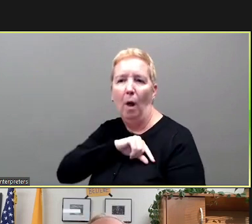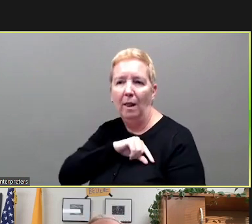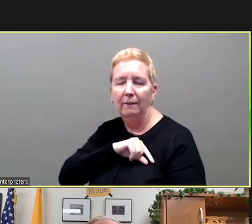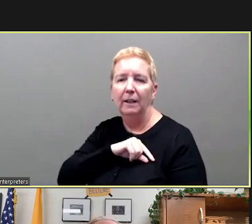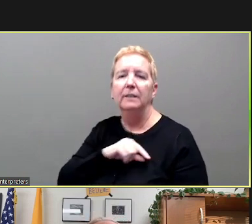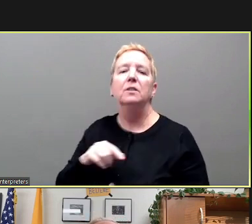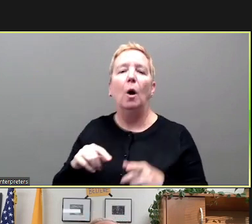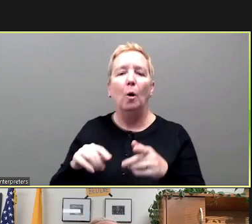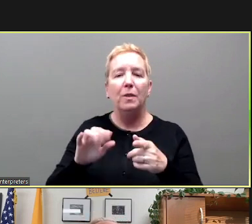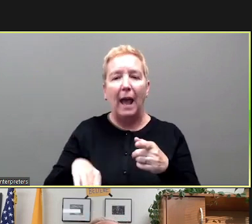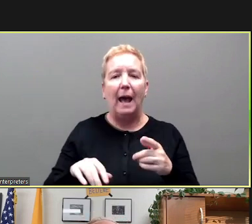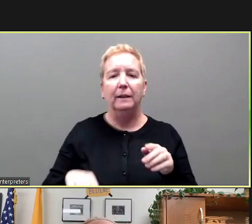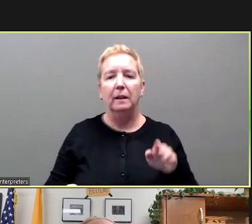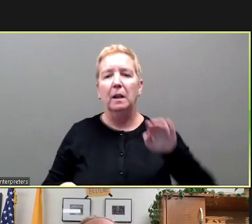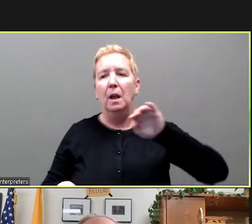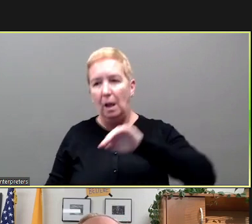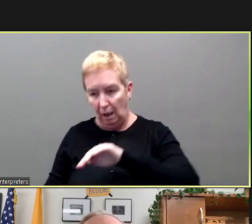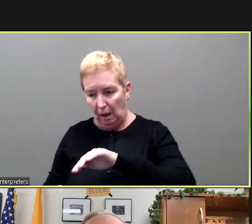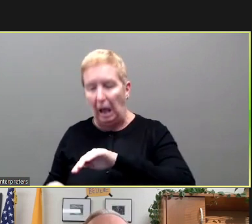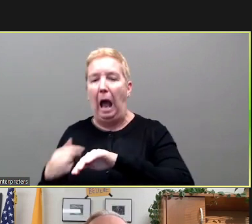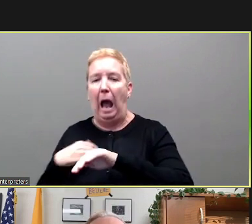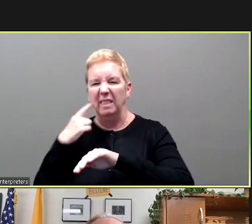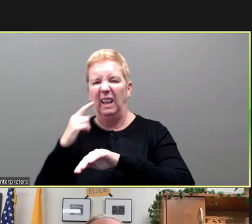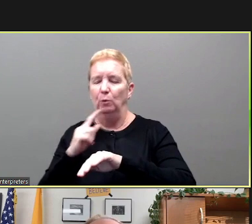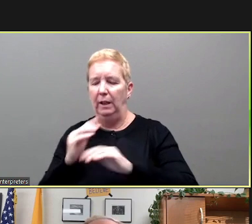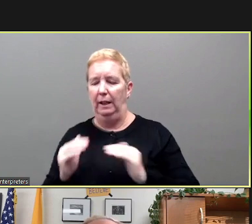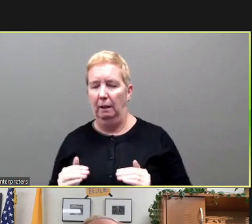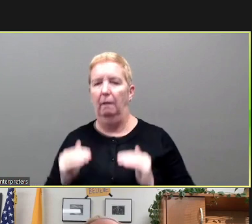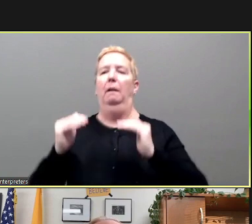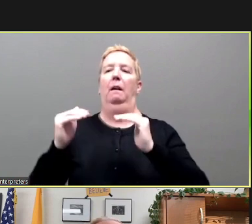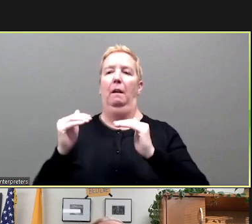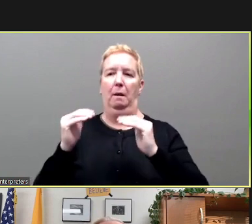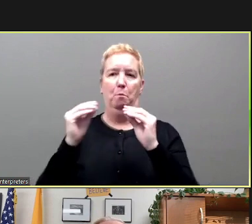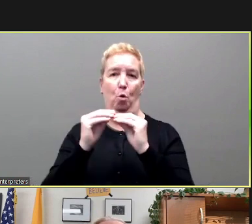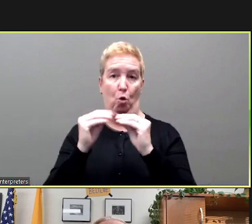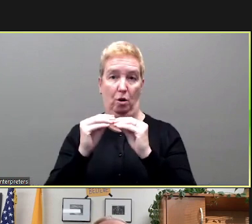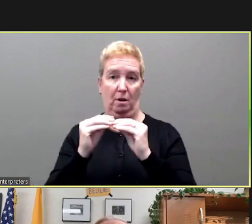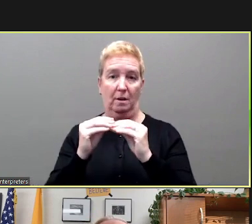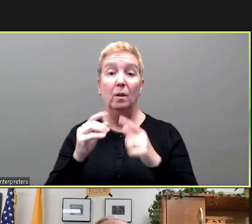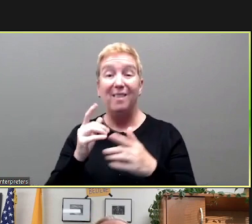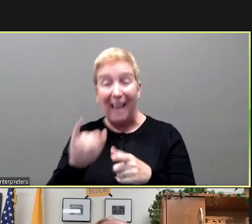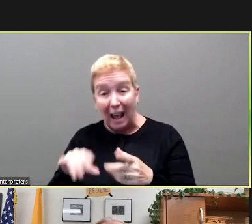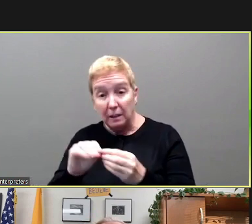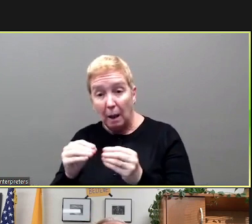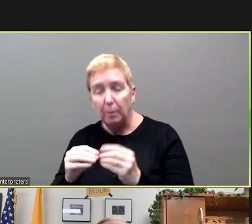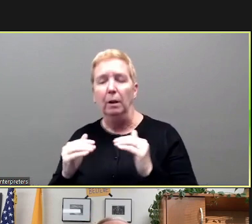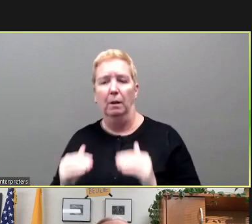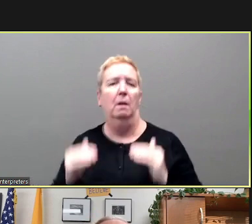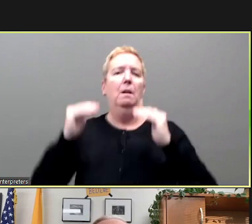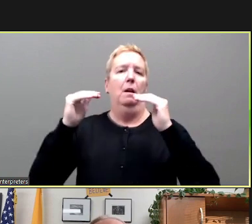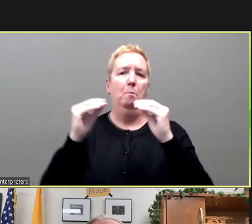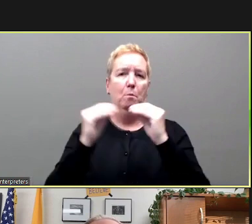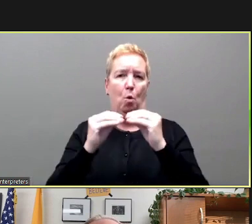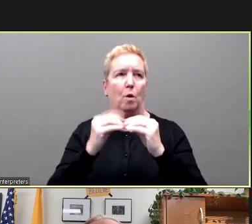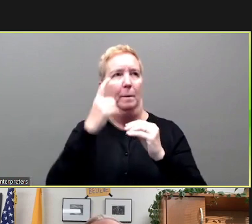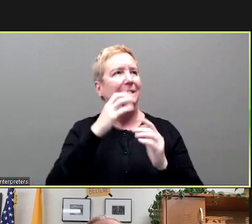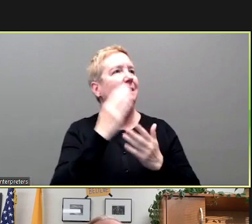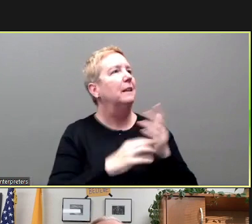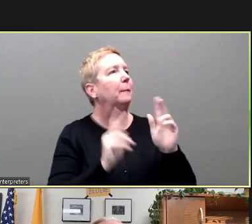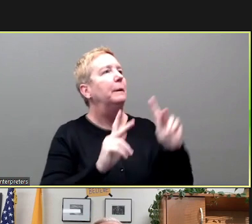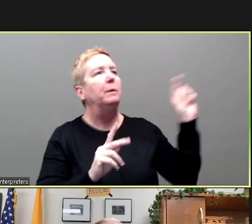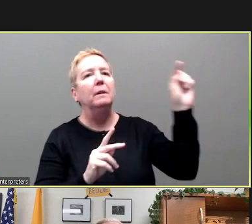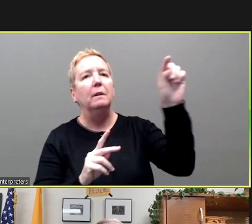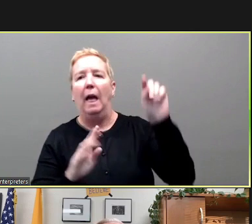it 4 times higher than it is. And I think that's a better representation of what we've been seeing. And going to the next